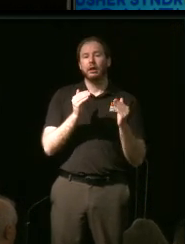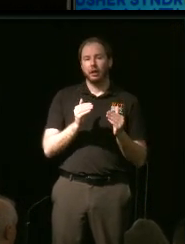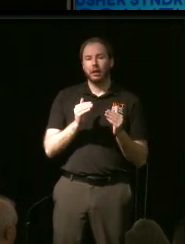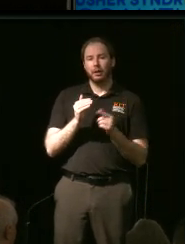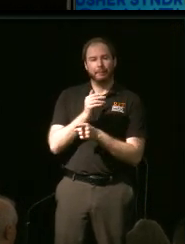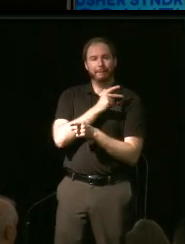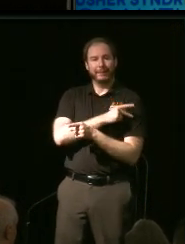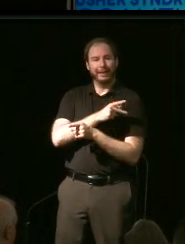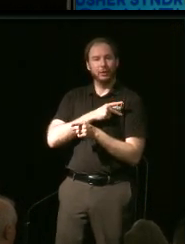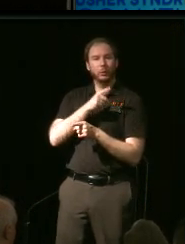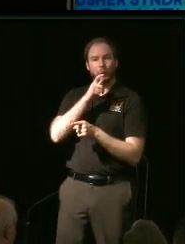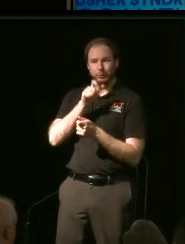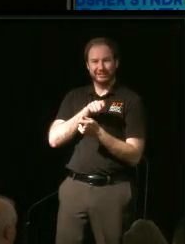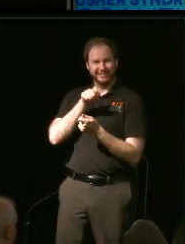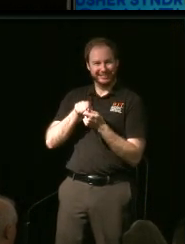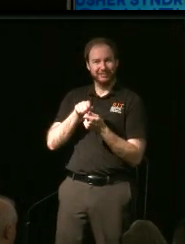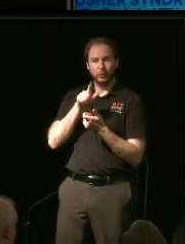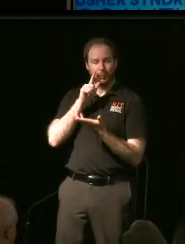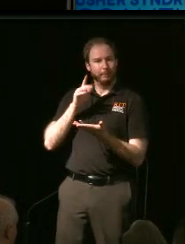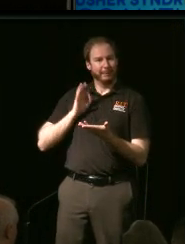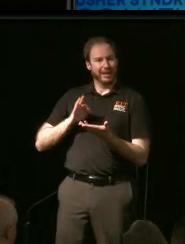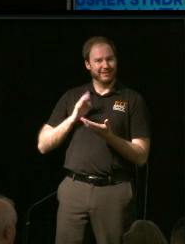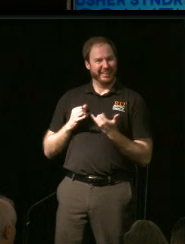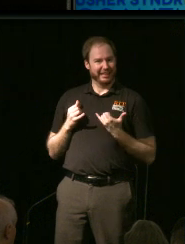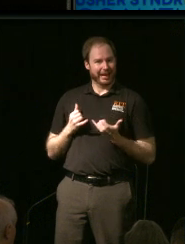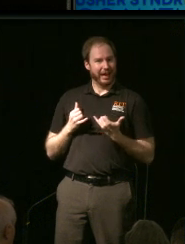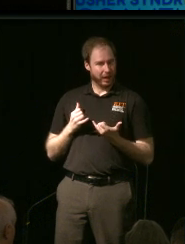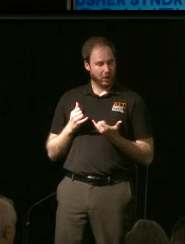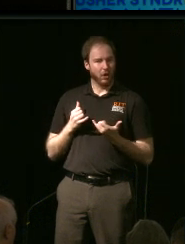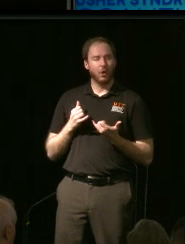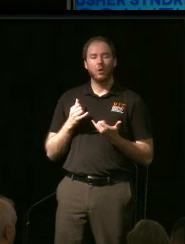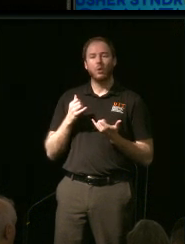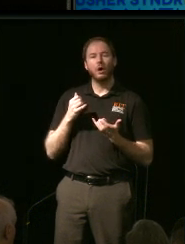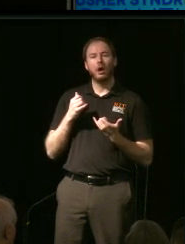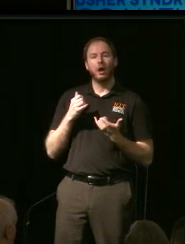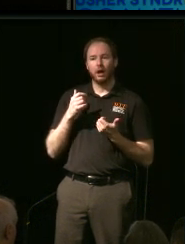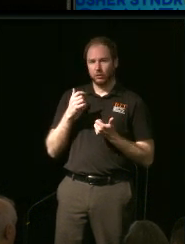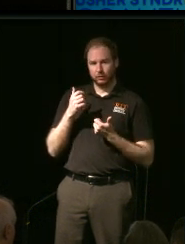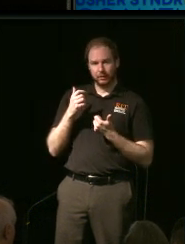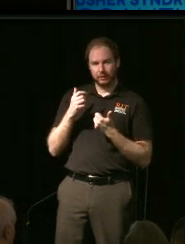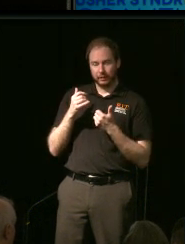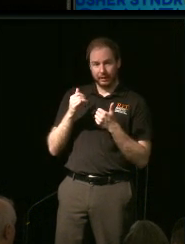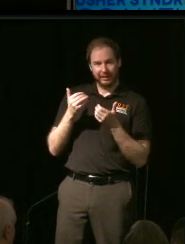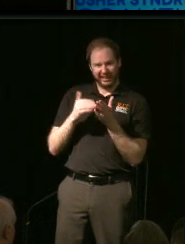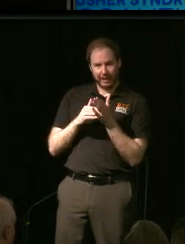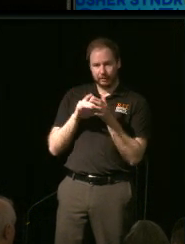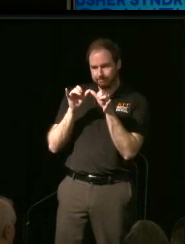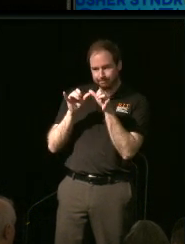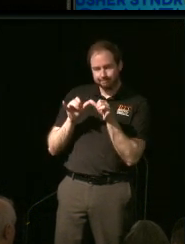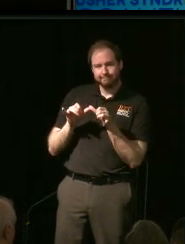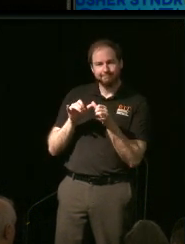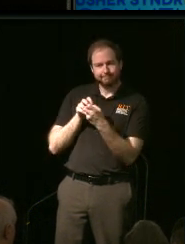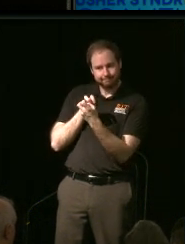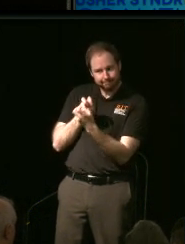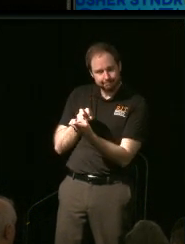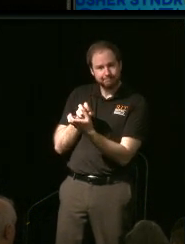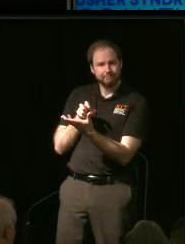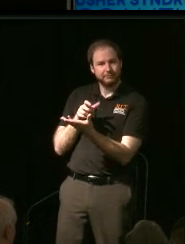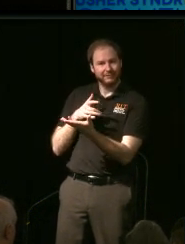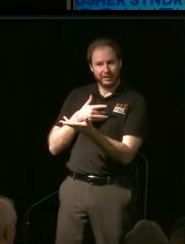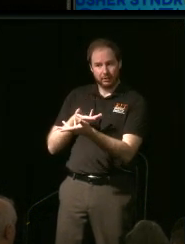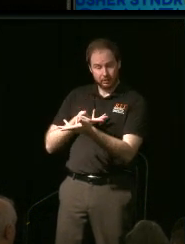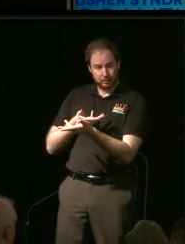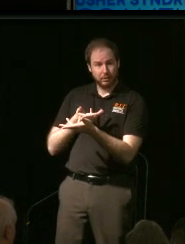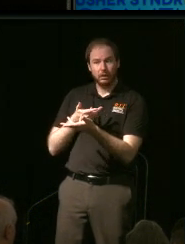our patients that would benefit from this drug? And what is the measure in the doctor's office that's